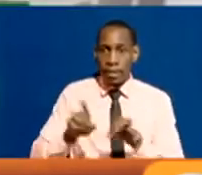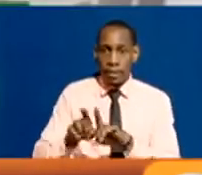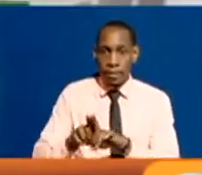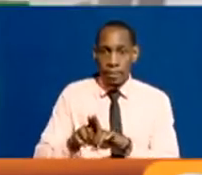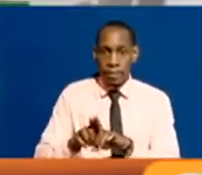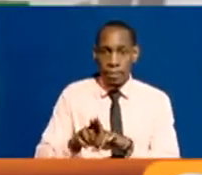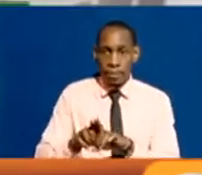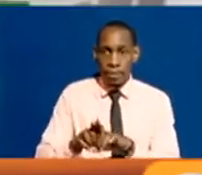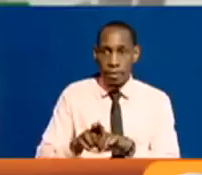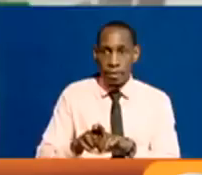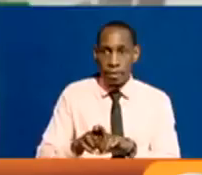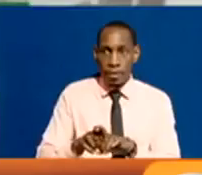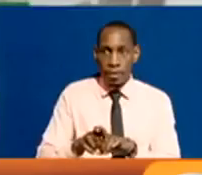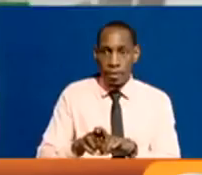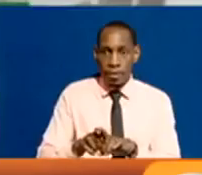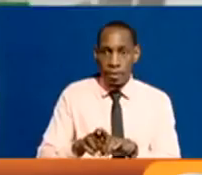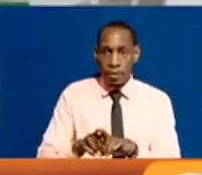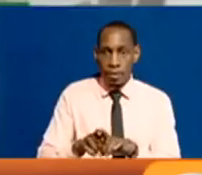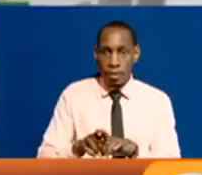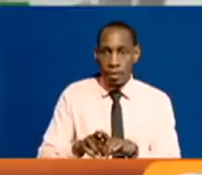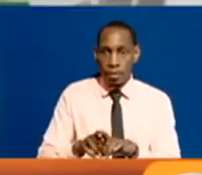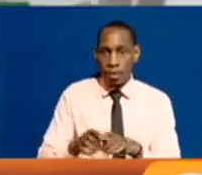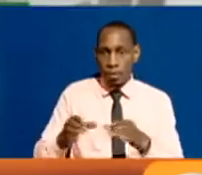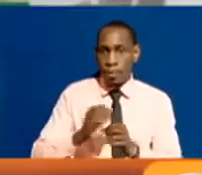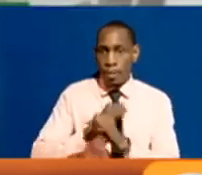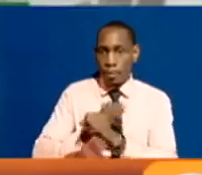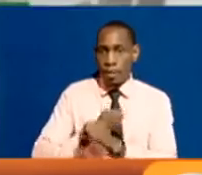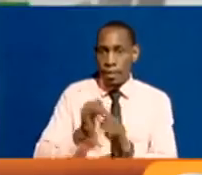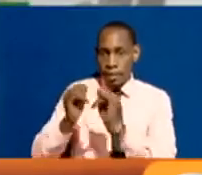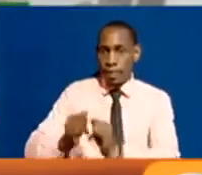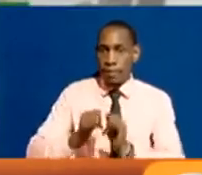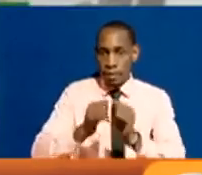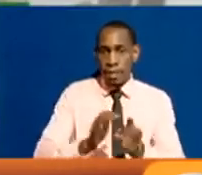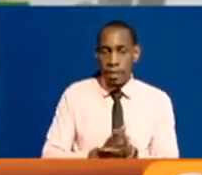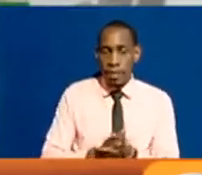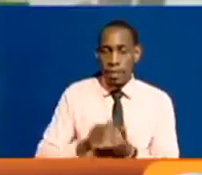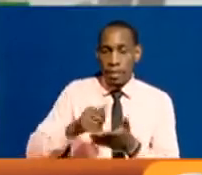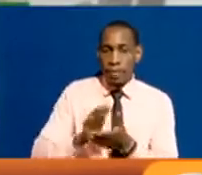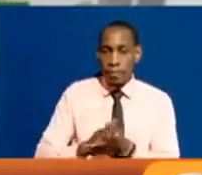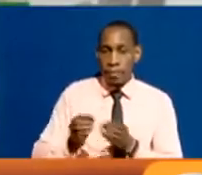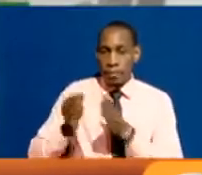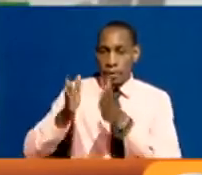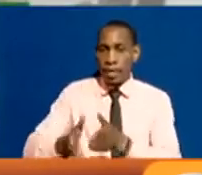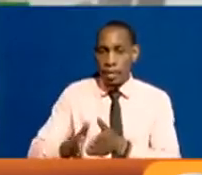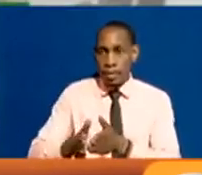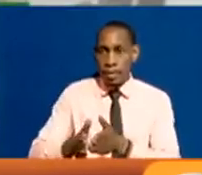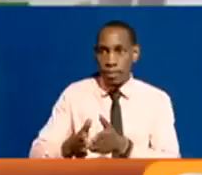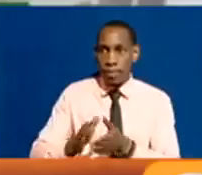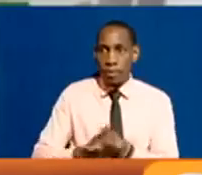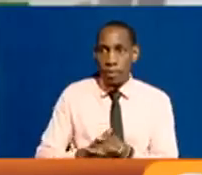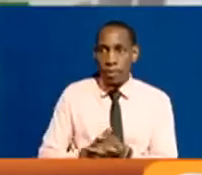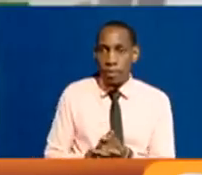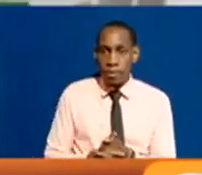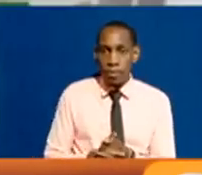also an outfit of more secure individuals that included self-made leaders that enjoyed such a compelling